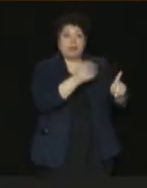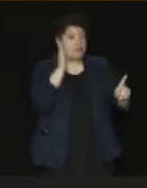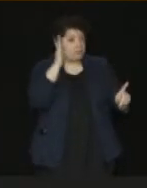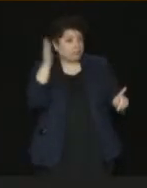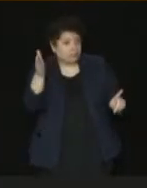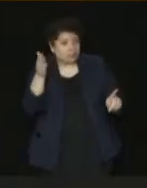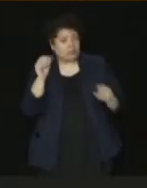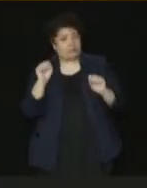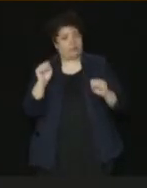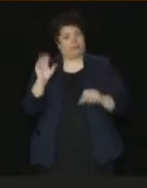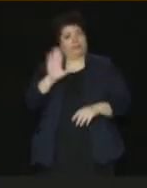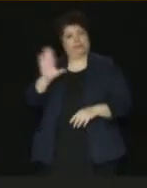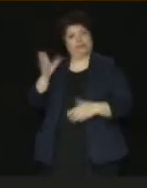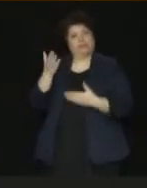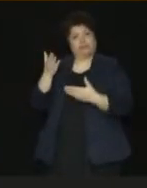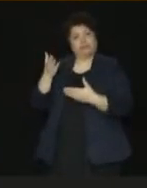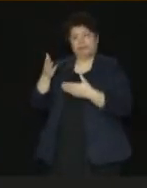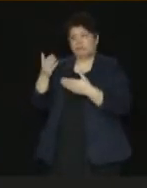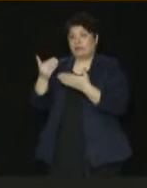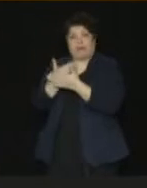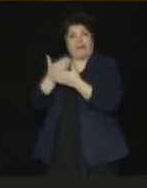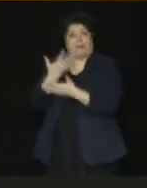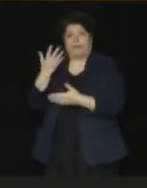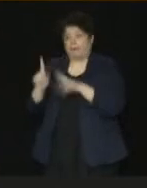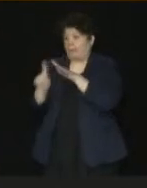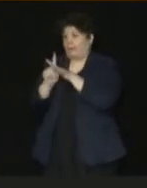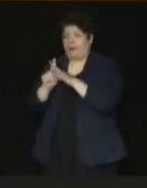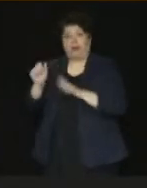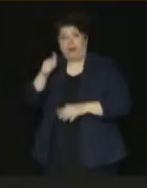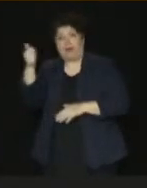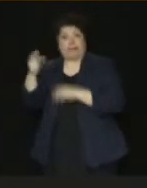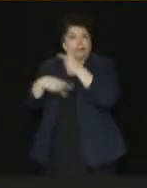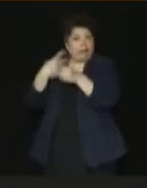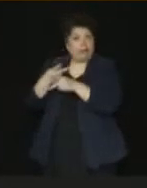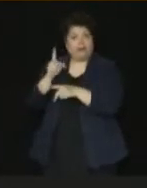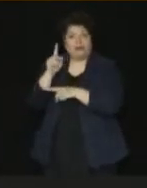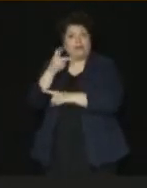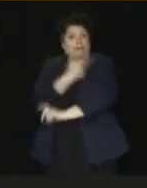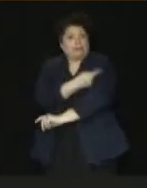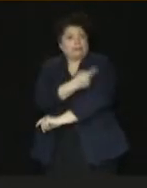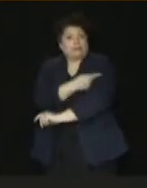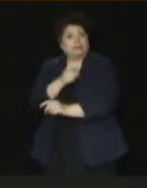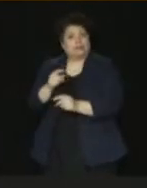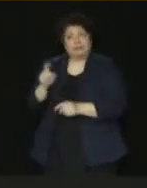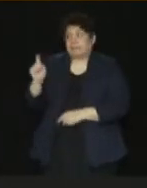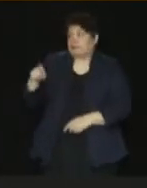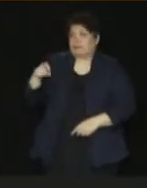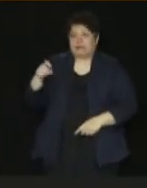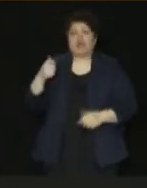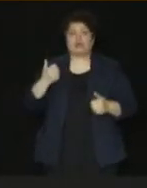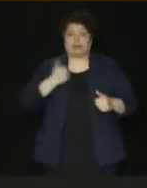follow-ups or new vaccines next year. So Canada will now be well placed to